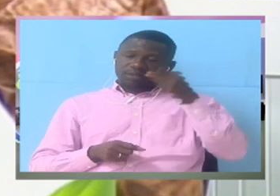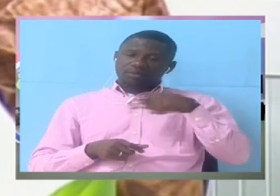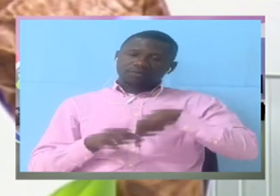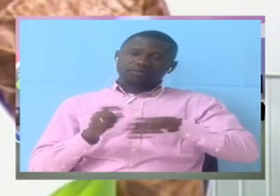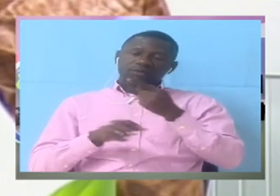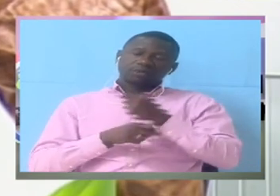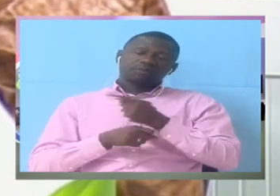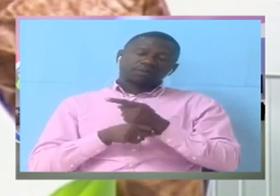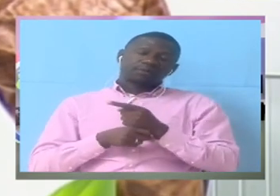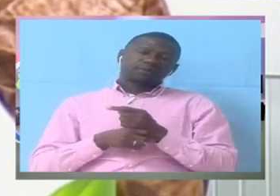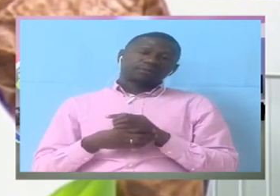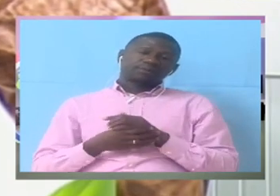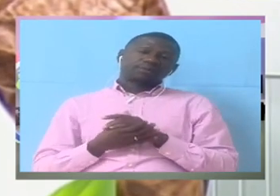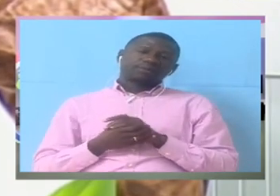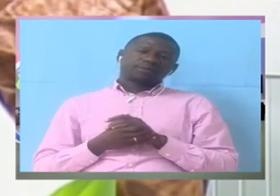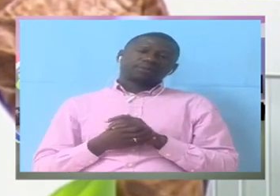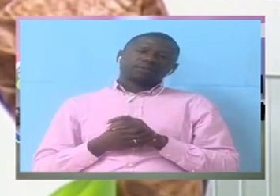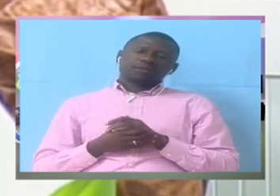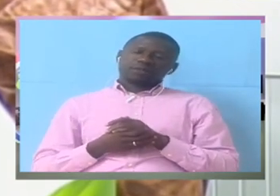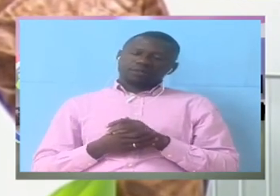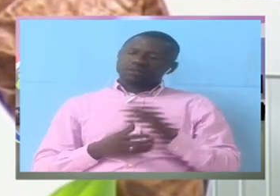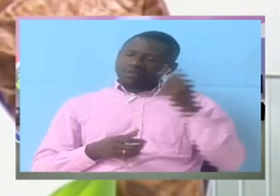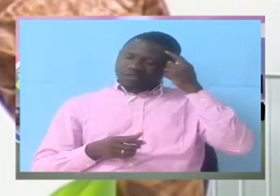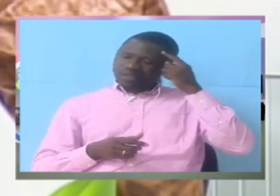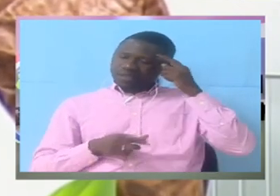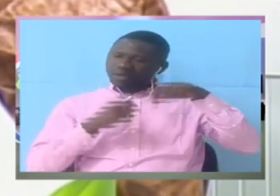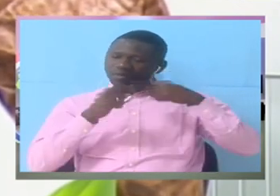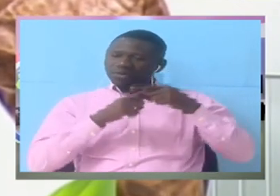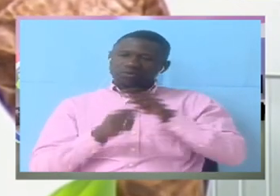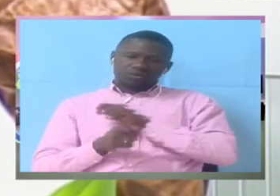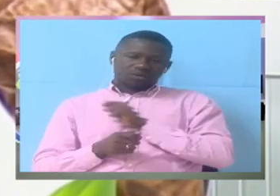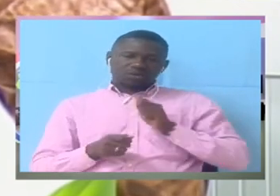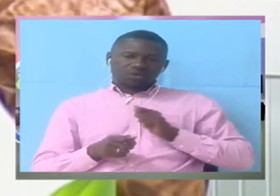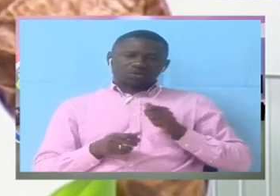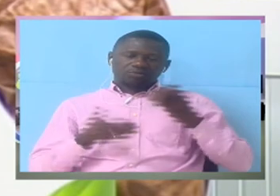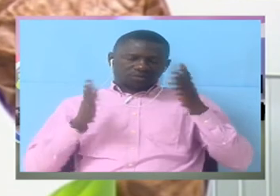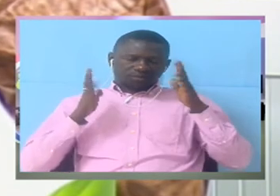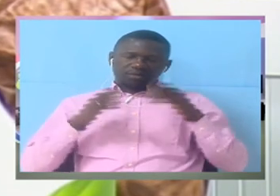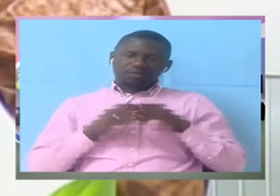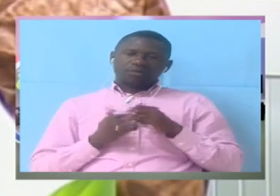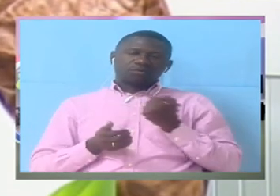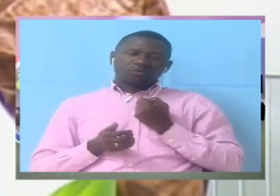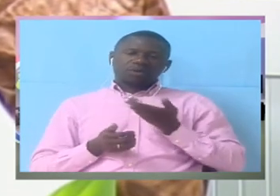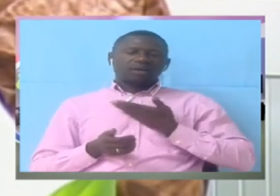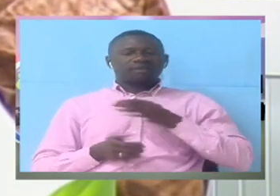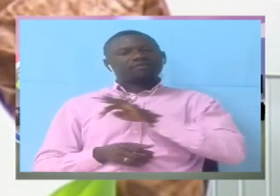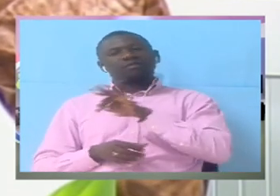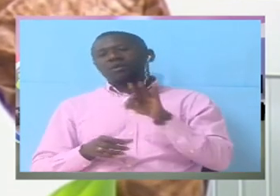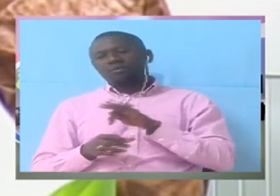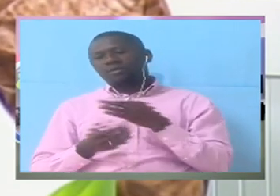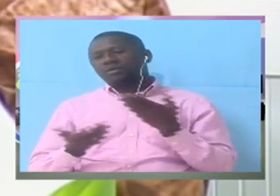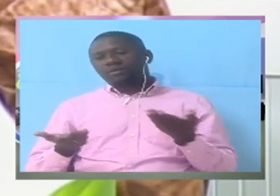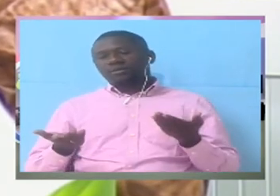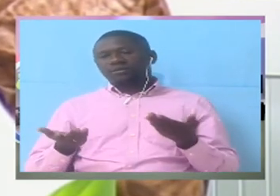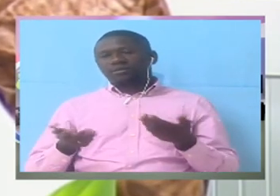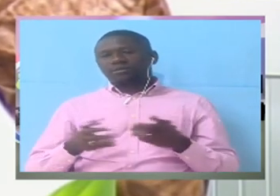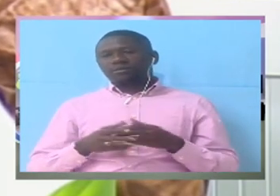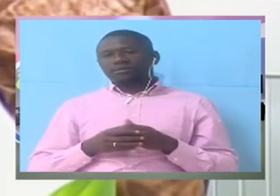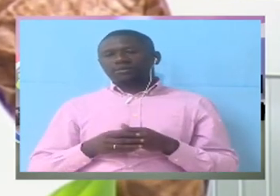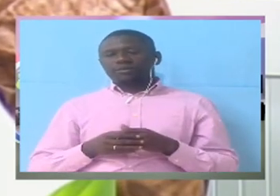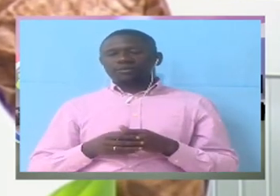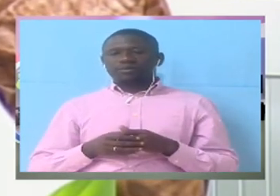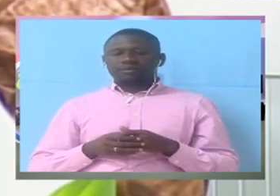that God has made president. Let him think about our case too. Since we too are family, people who are